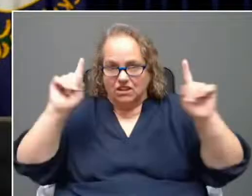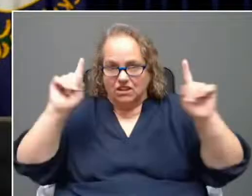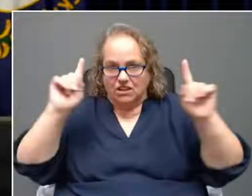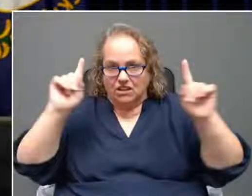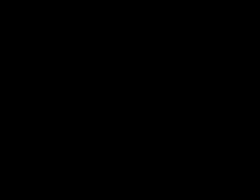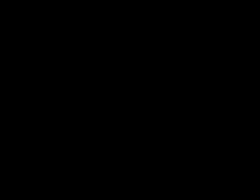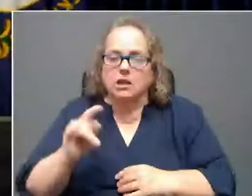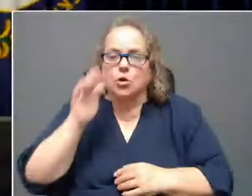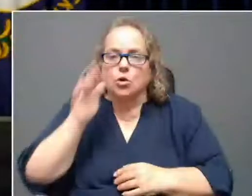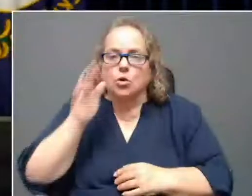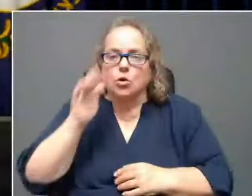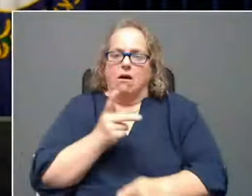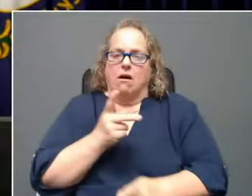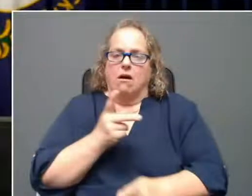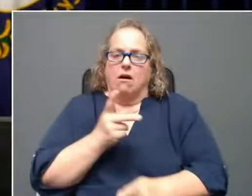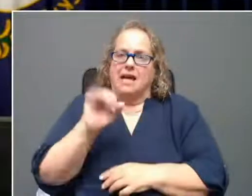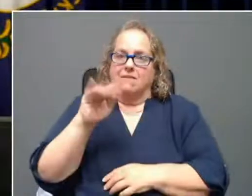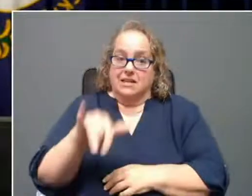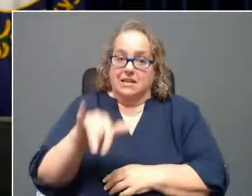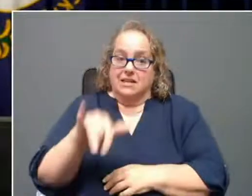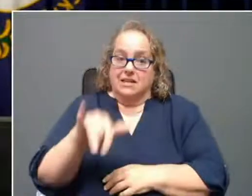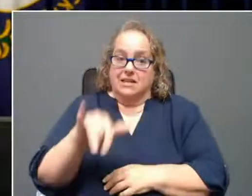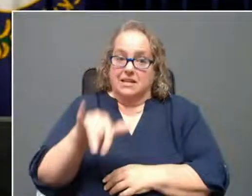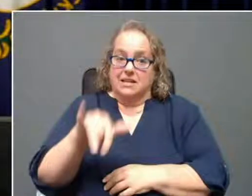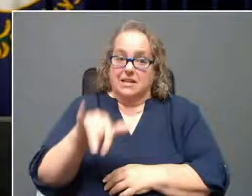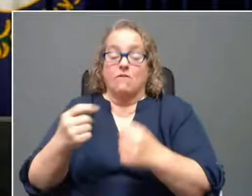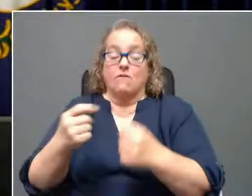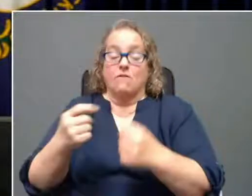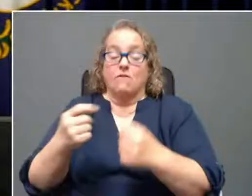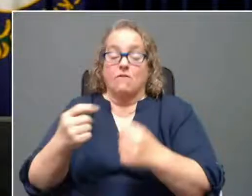to hazard by up to 45 minutes.